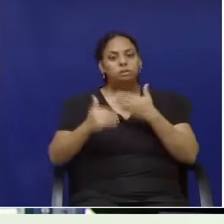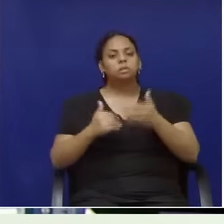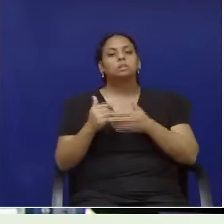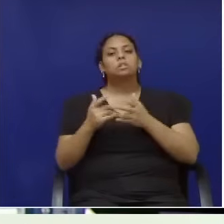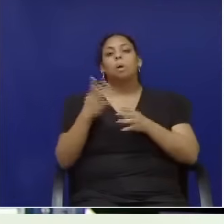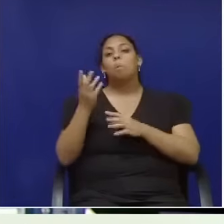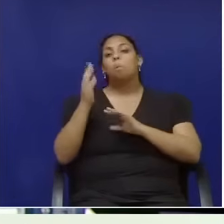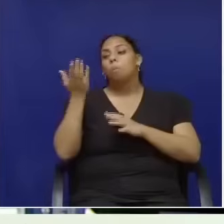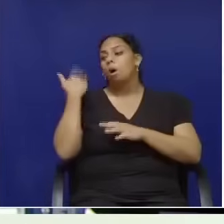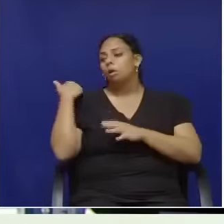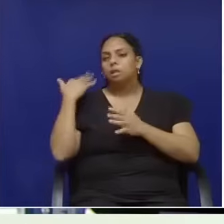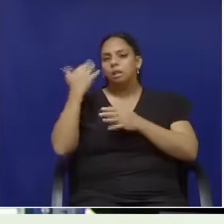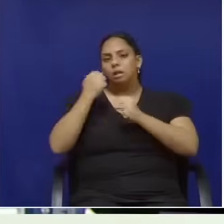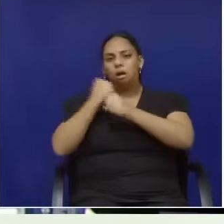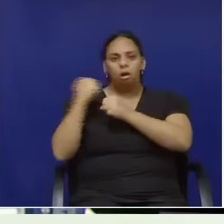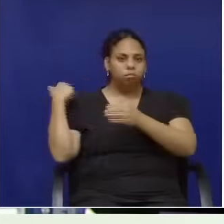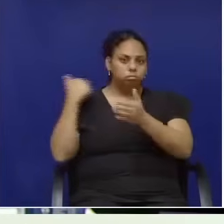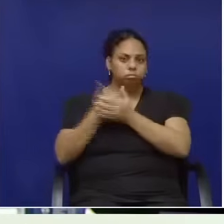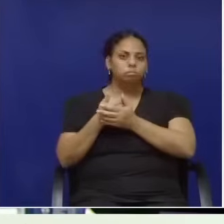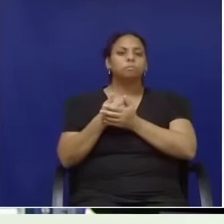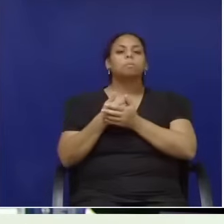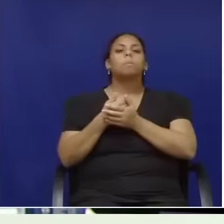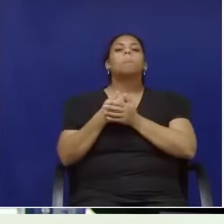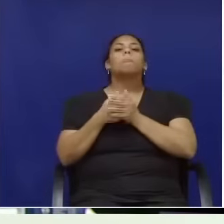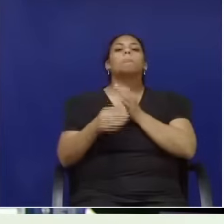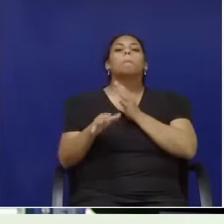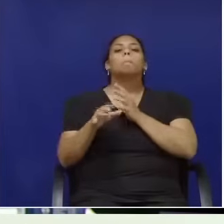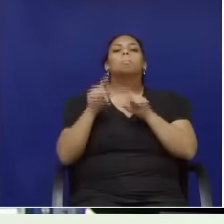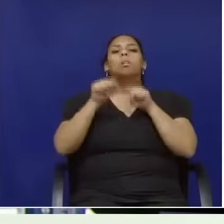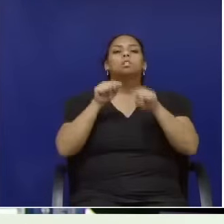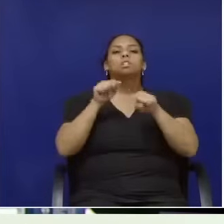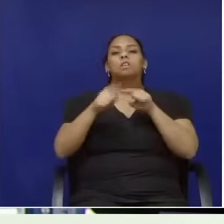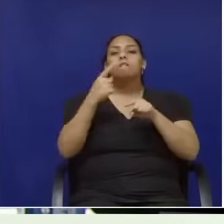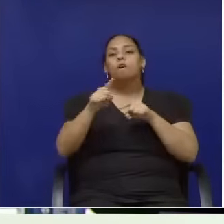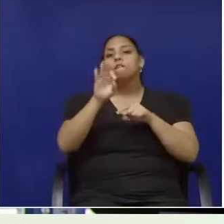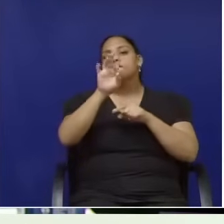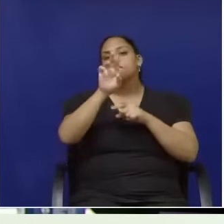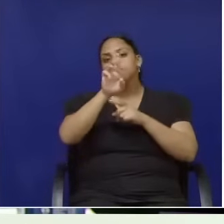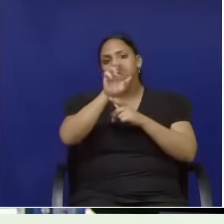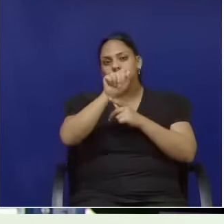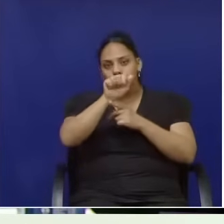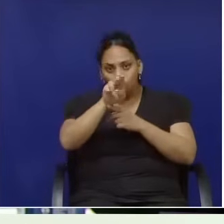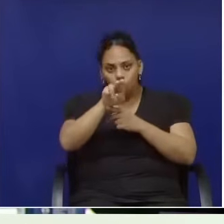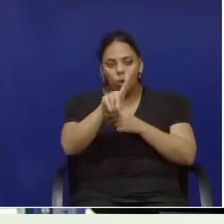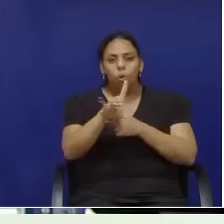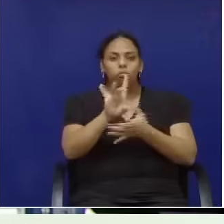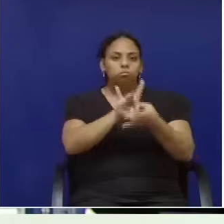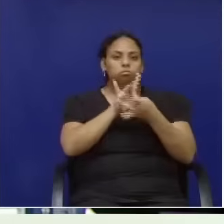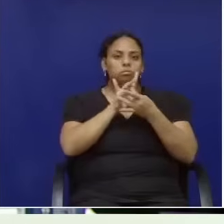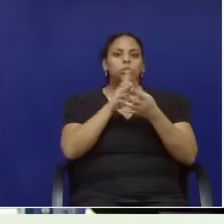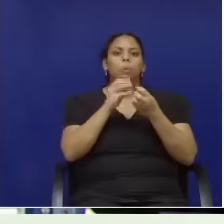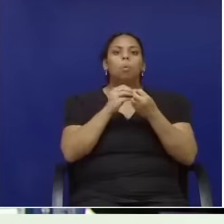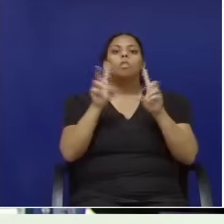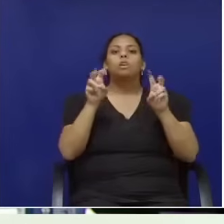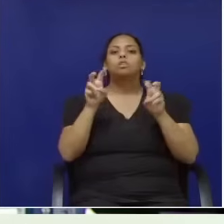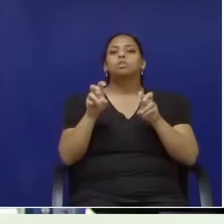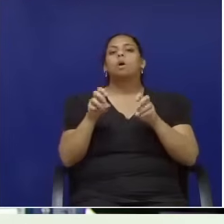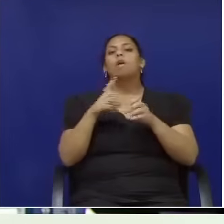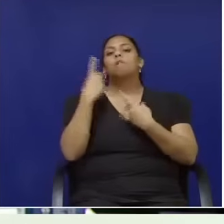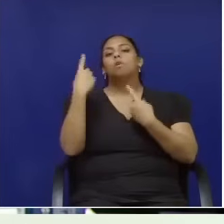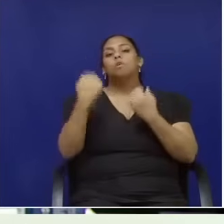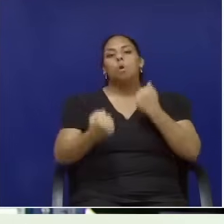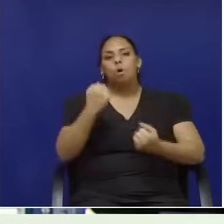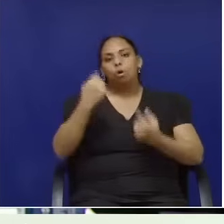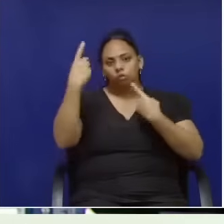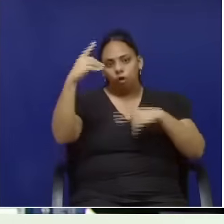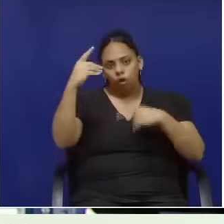past 3 years in matters involving allegations of fraud and corruption relating to the issuing of fraudulent court documents